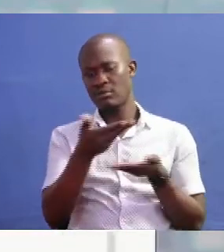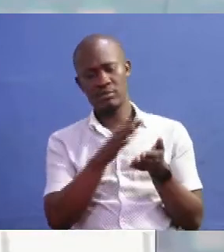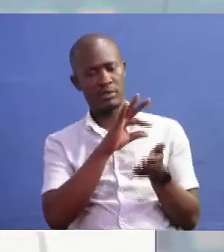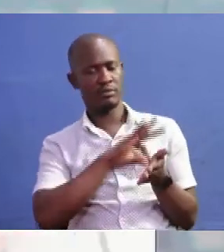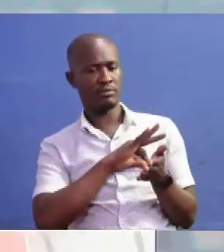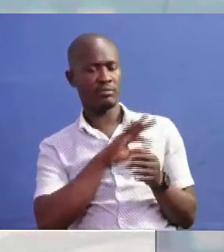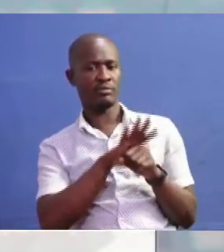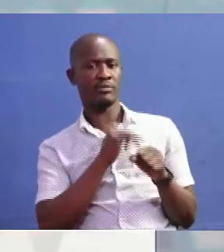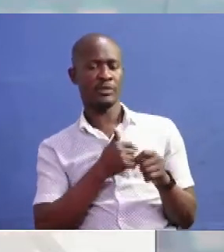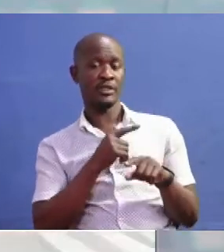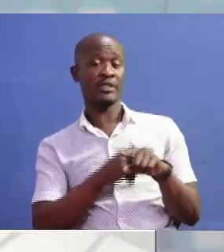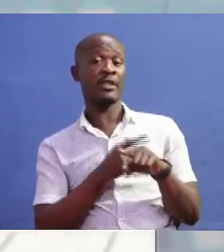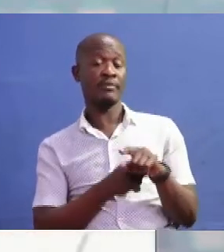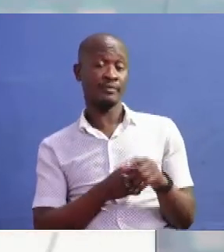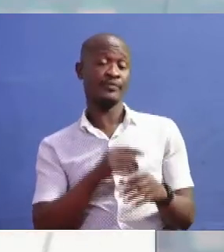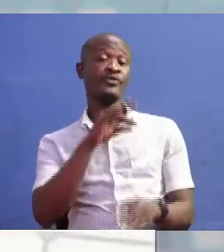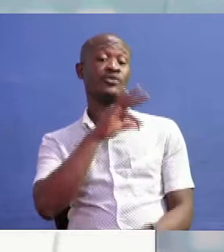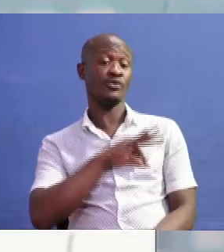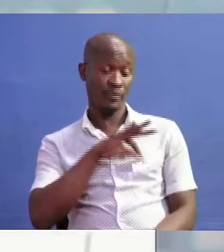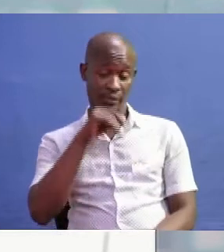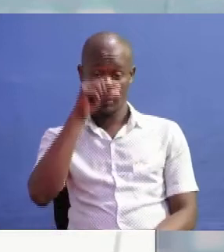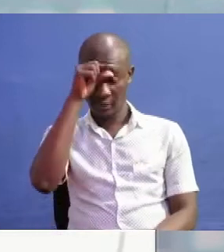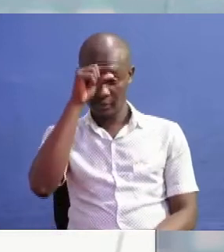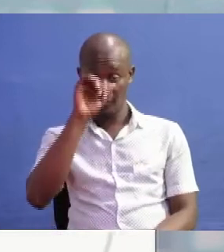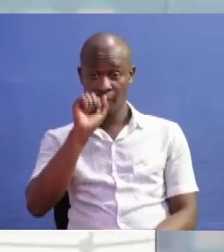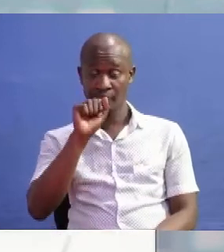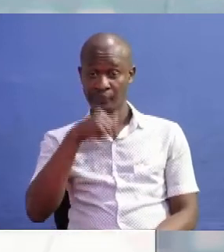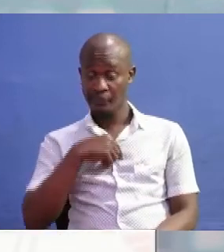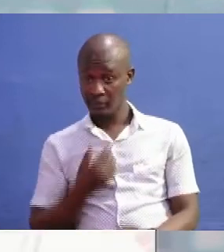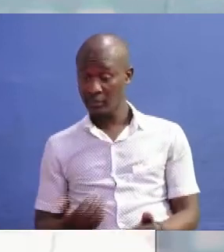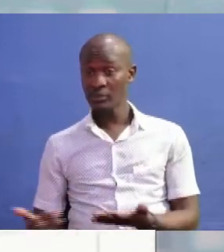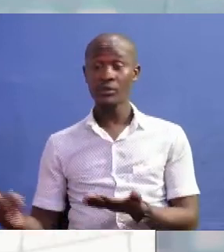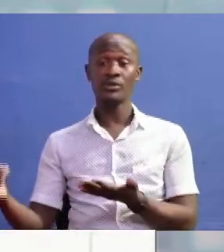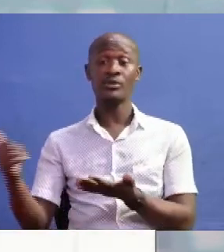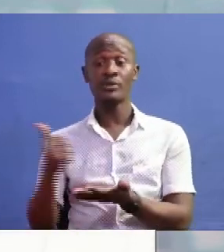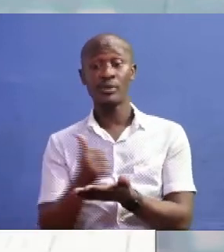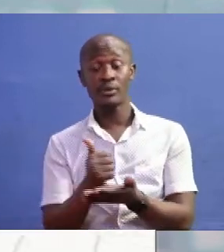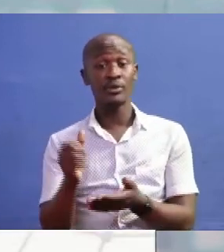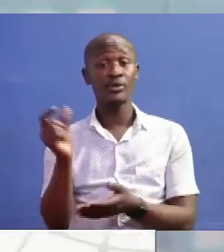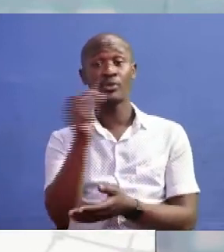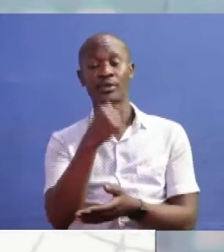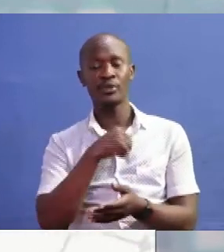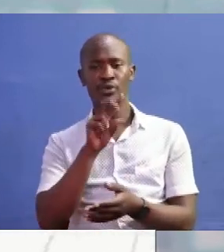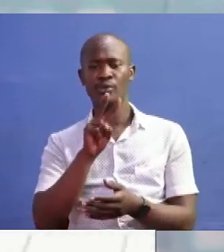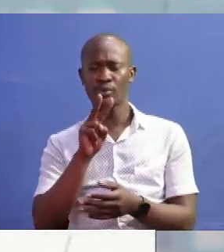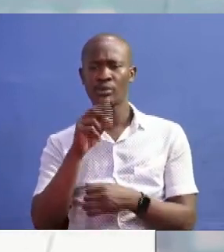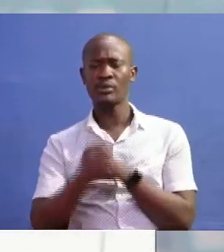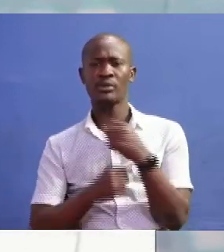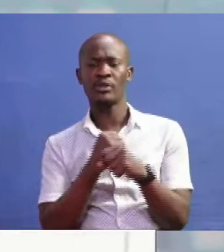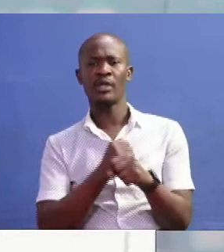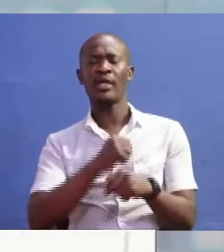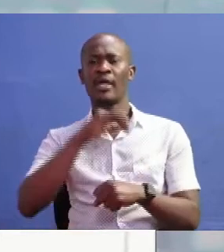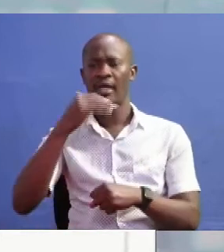you invest in government bonds, you'll be able to earn twice a year. That means every 6 months you'll